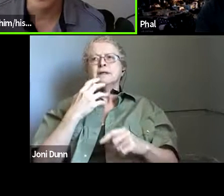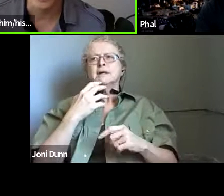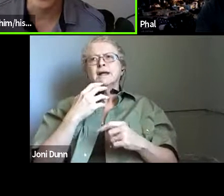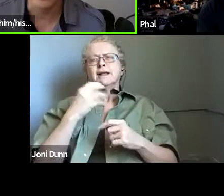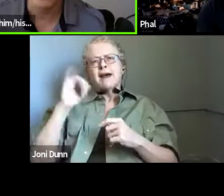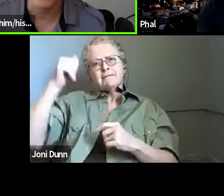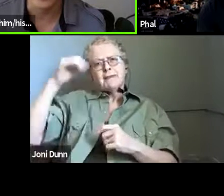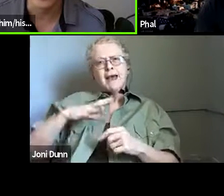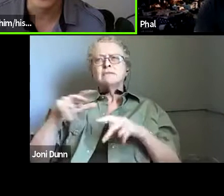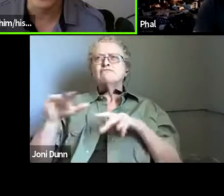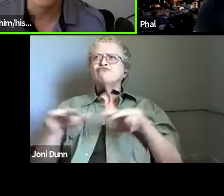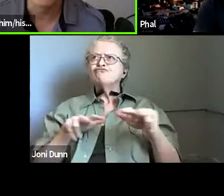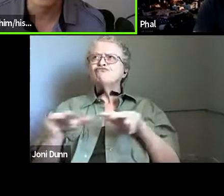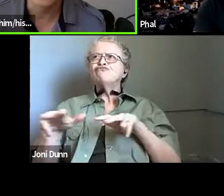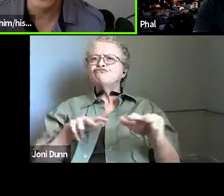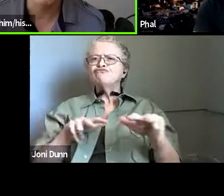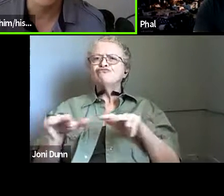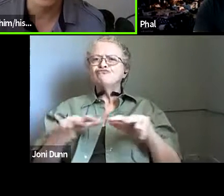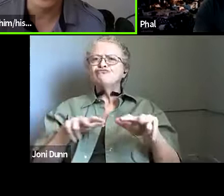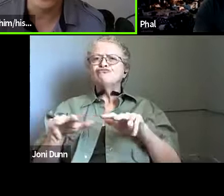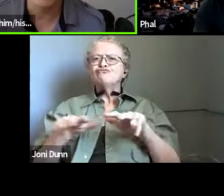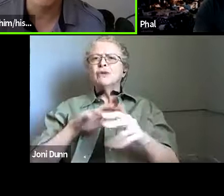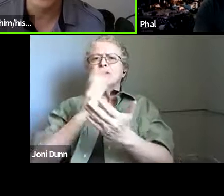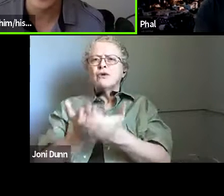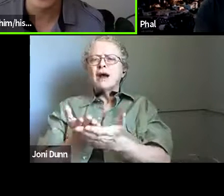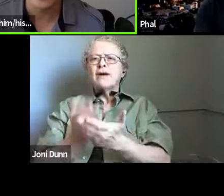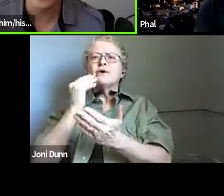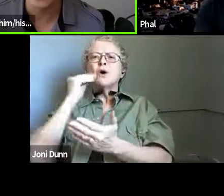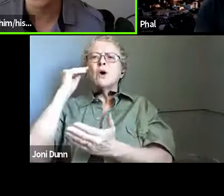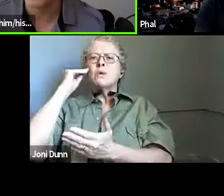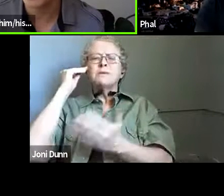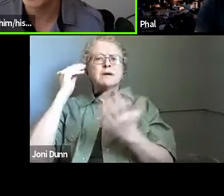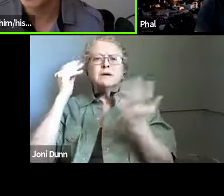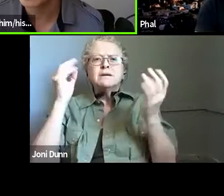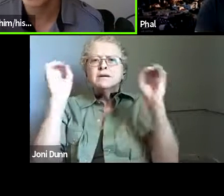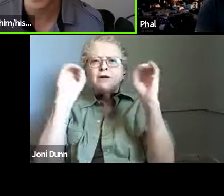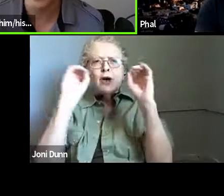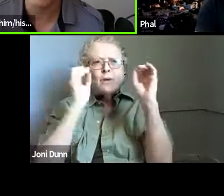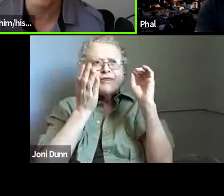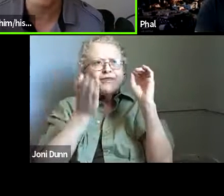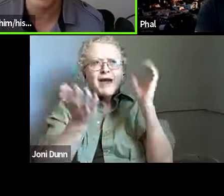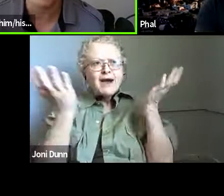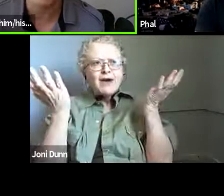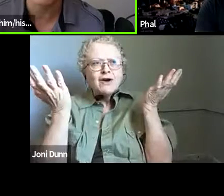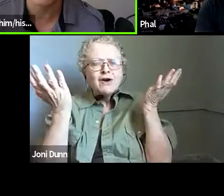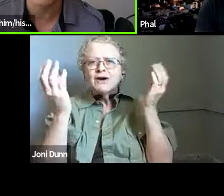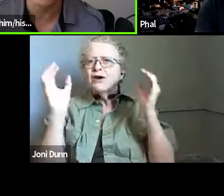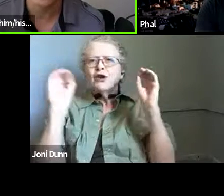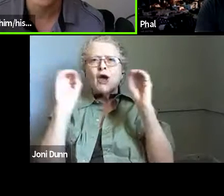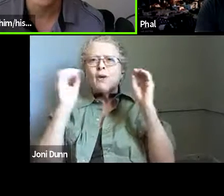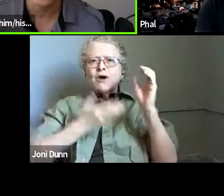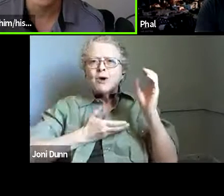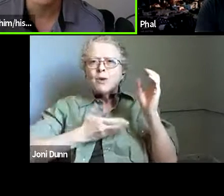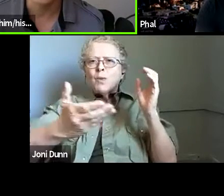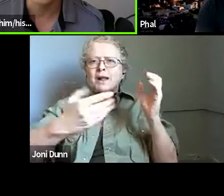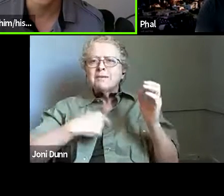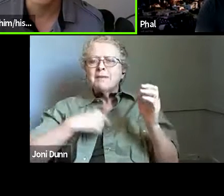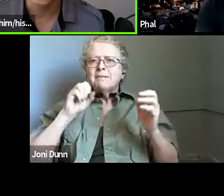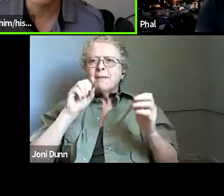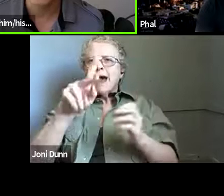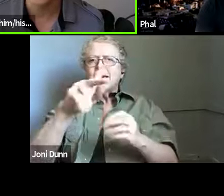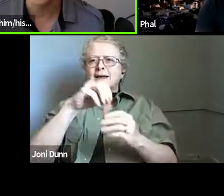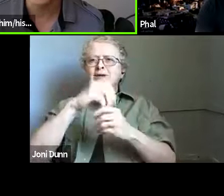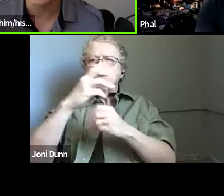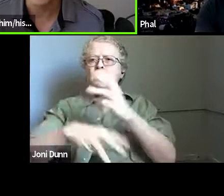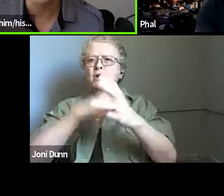he finally made it home, and his town was gone and nobody was there. And he said, there was no one there to take my hand and welcome me back into the world. And